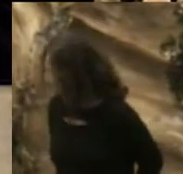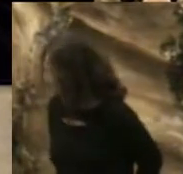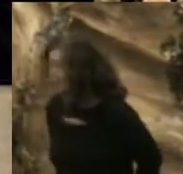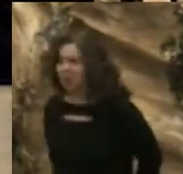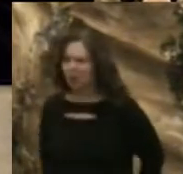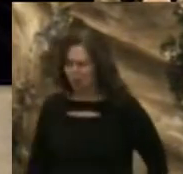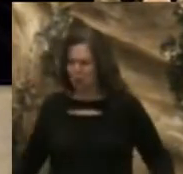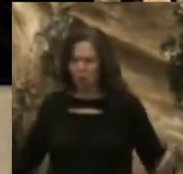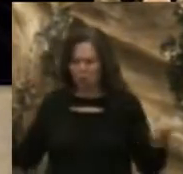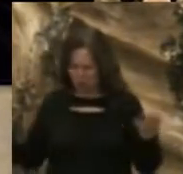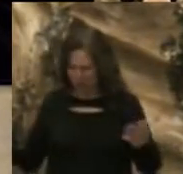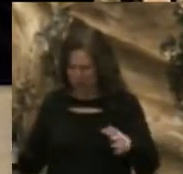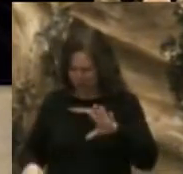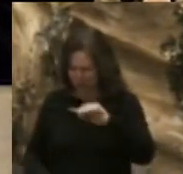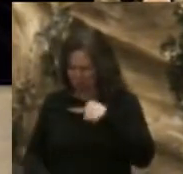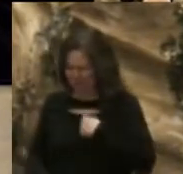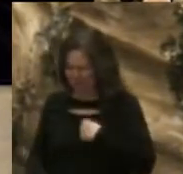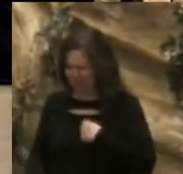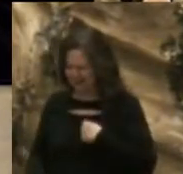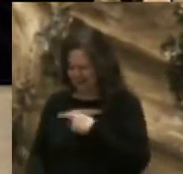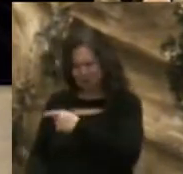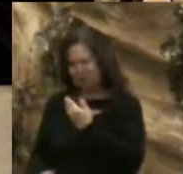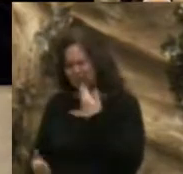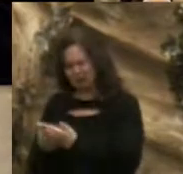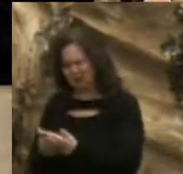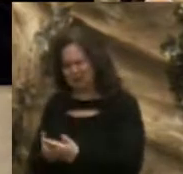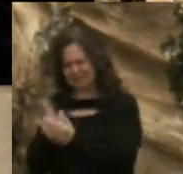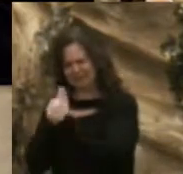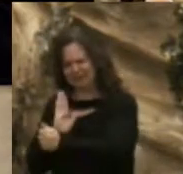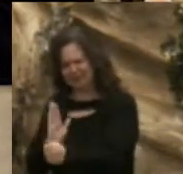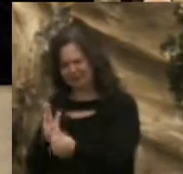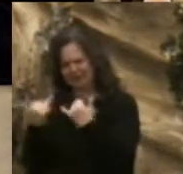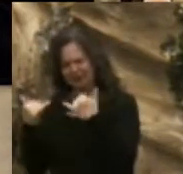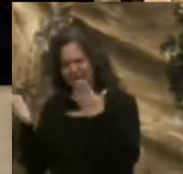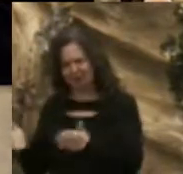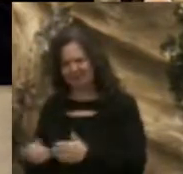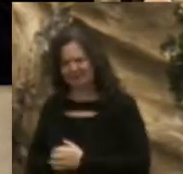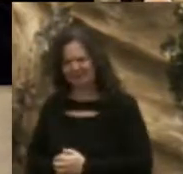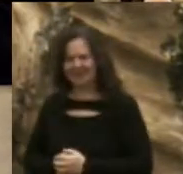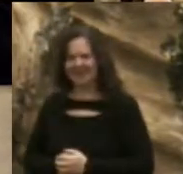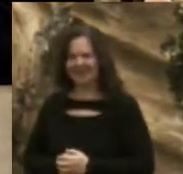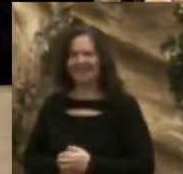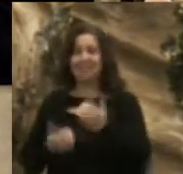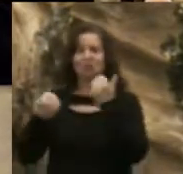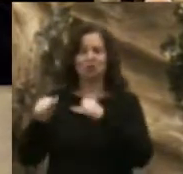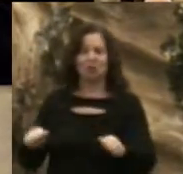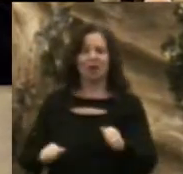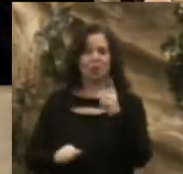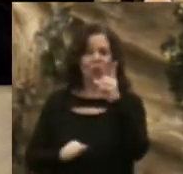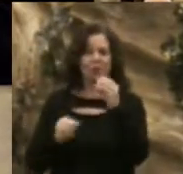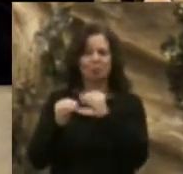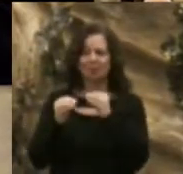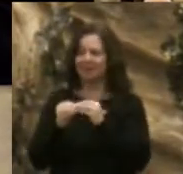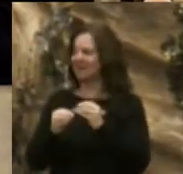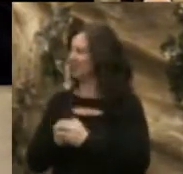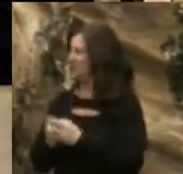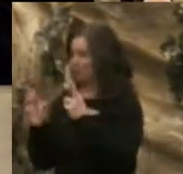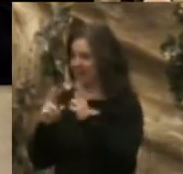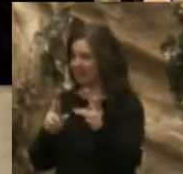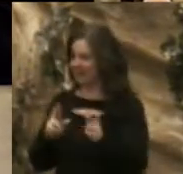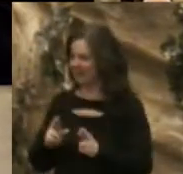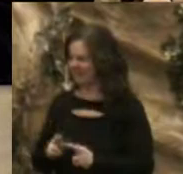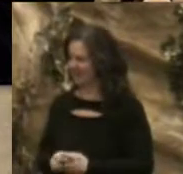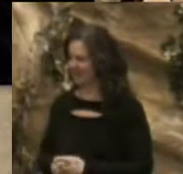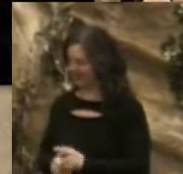What? You found me already? Well, you guys are good at this game. I'm going to have to up my game a little bit. Let's try another. You ready for one